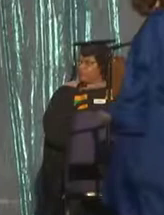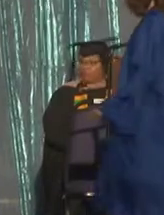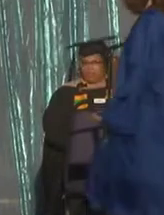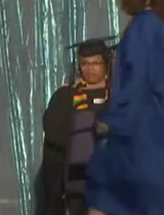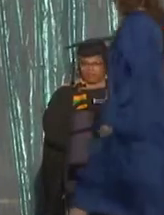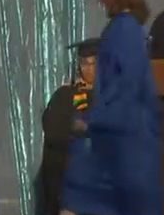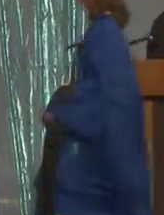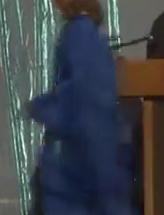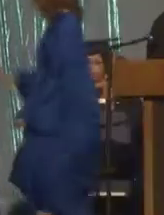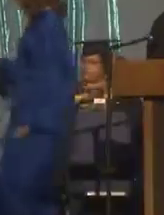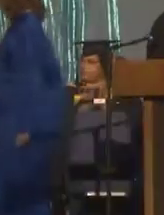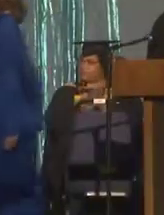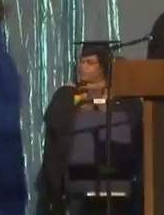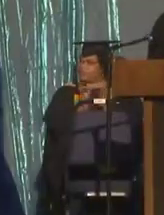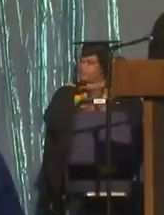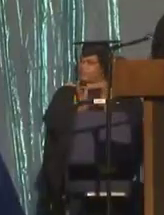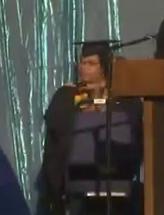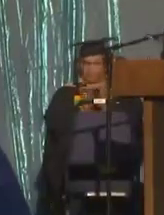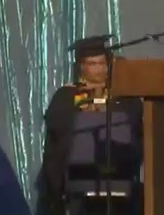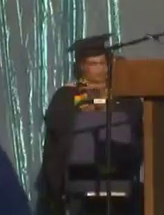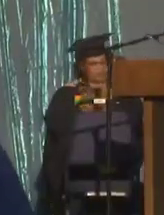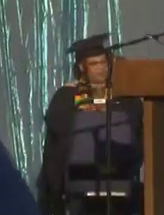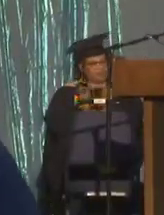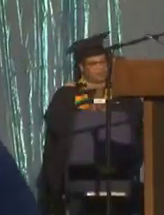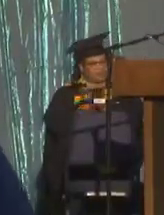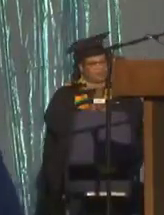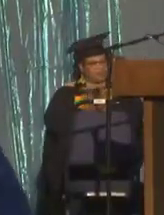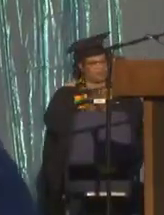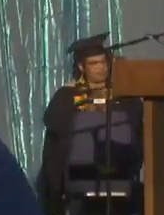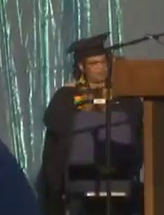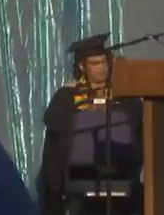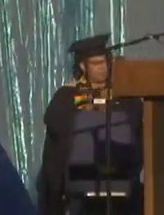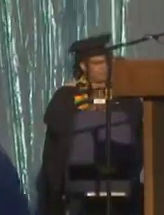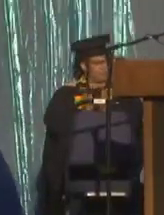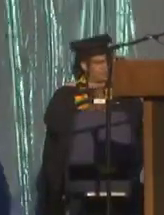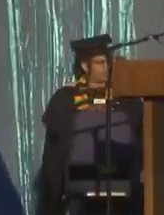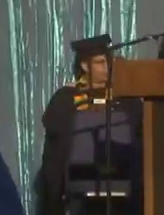McKenna Merle, with honors.